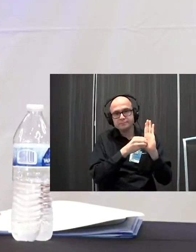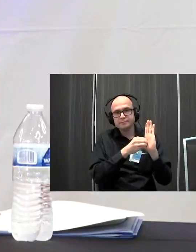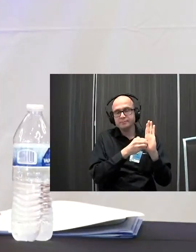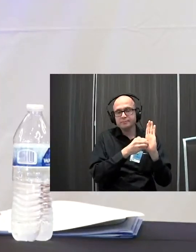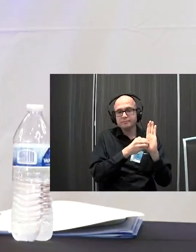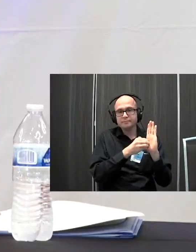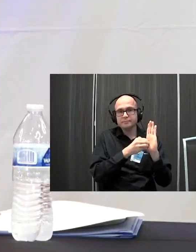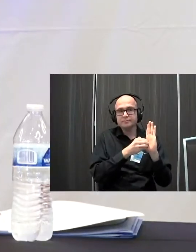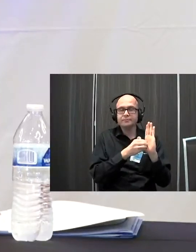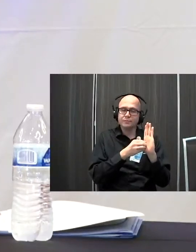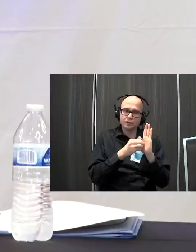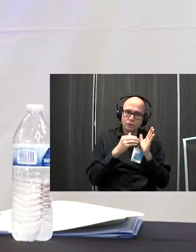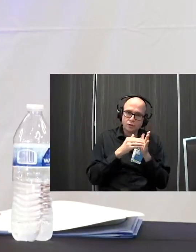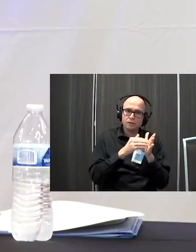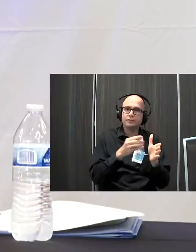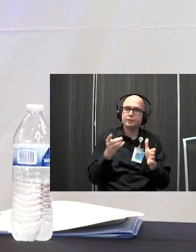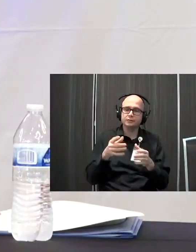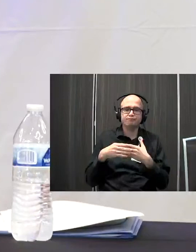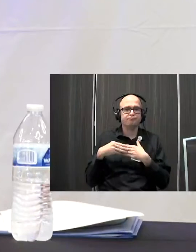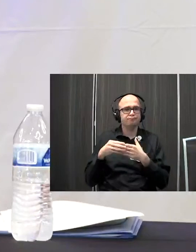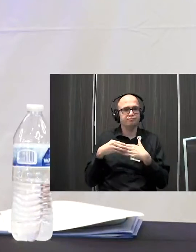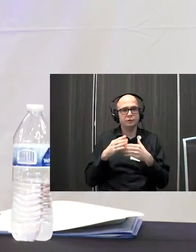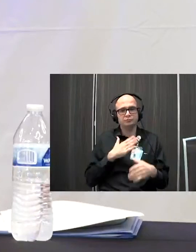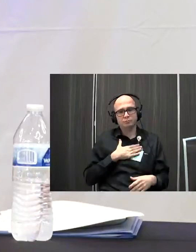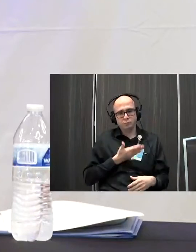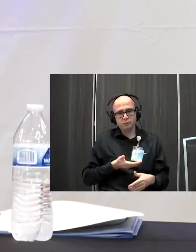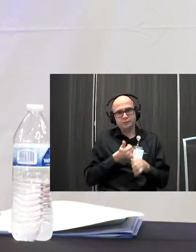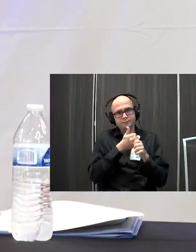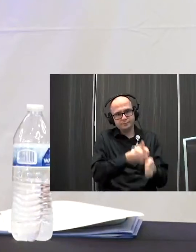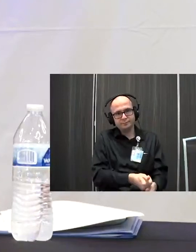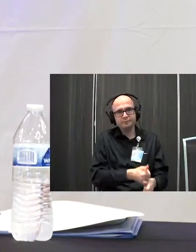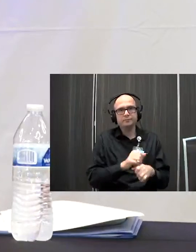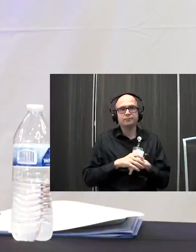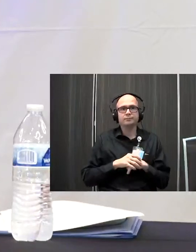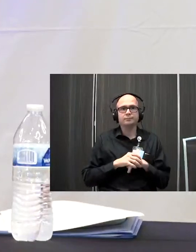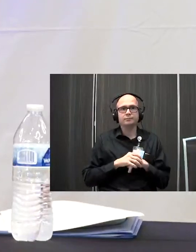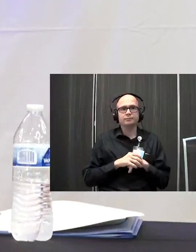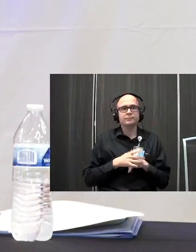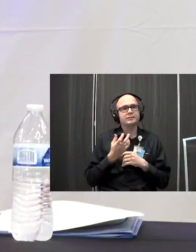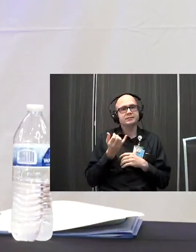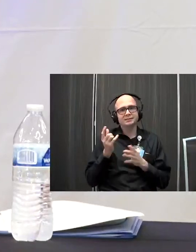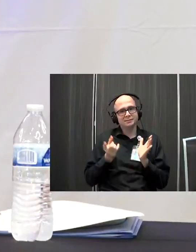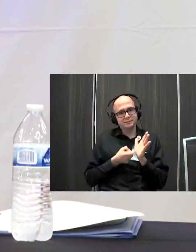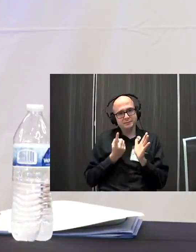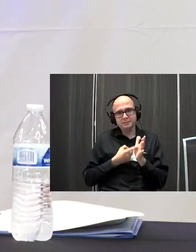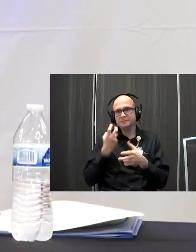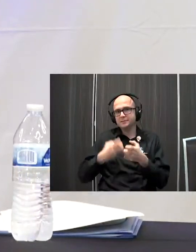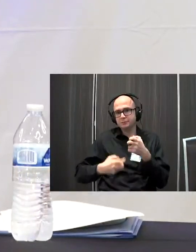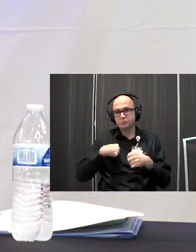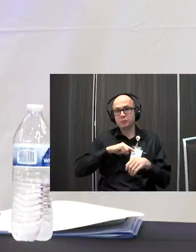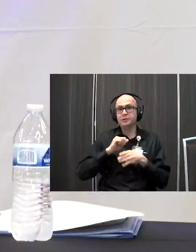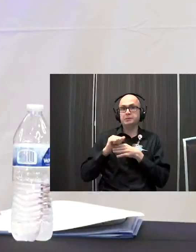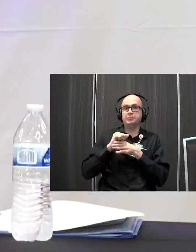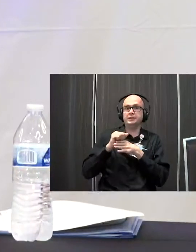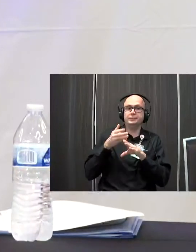and most of the time he can be flexible with the change. It depends what the change is. Sometimes it's still hard, but we've really had to practice it ahead